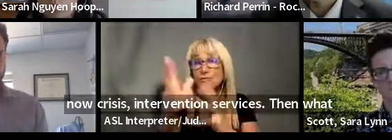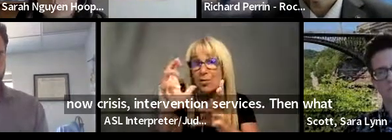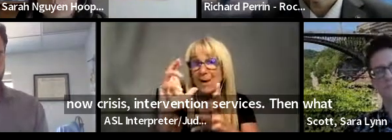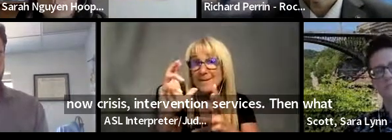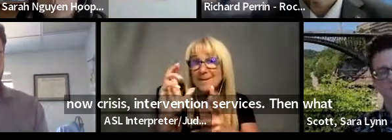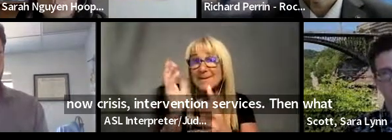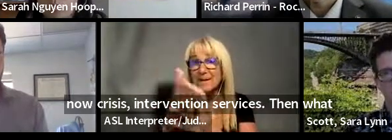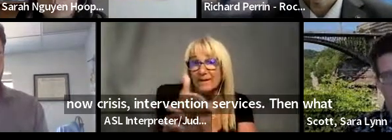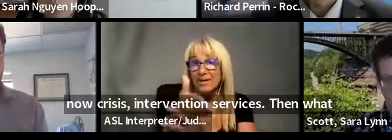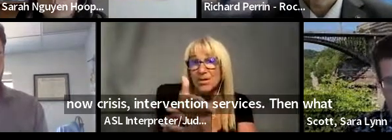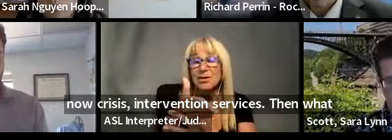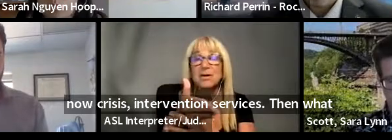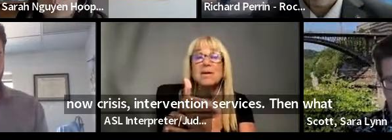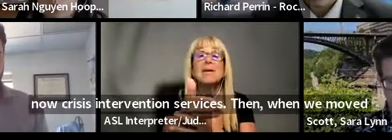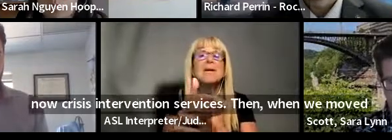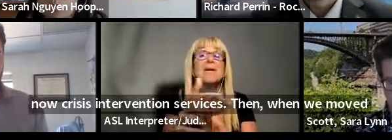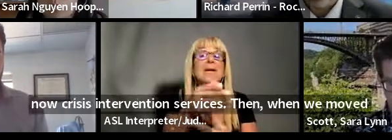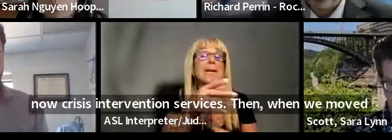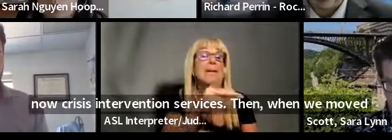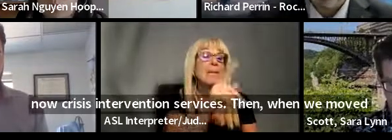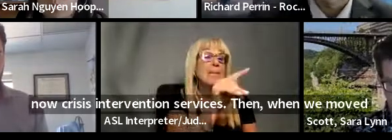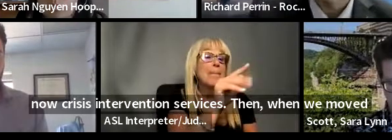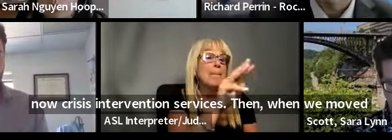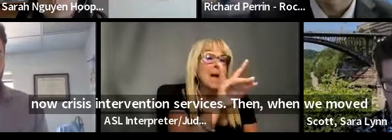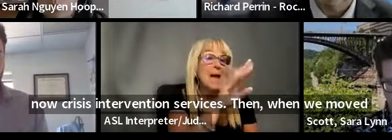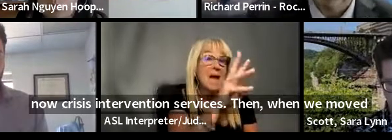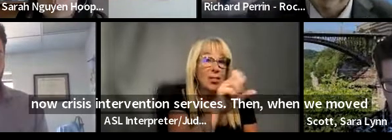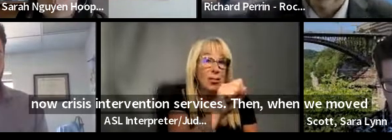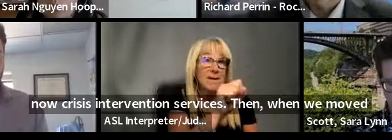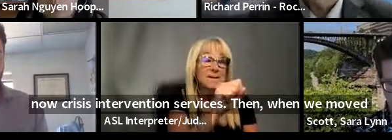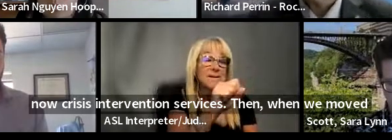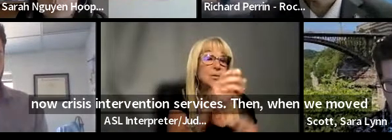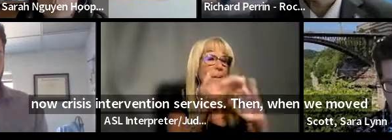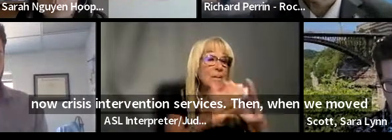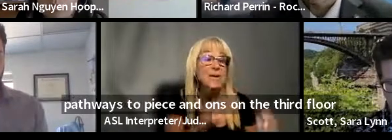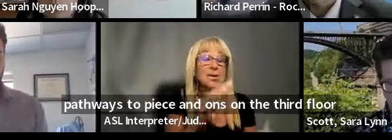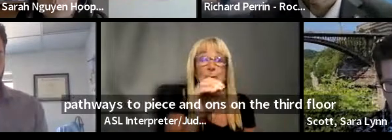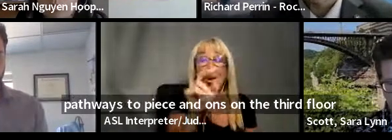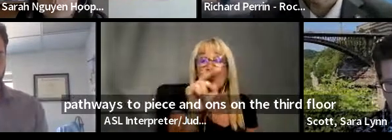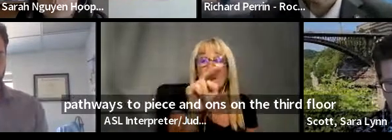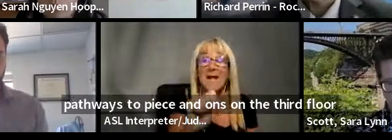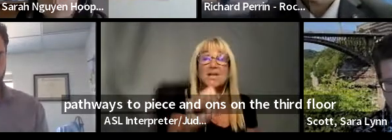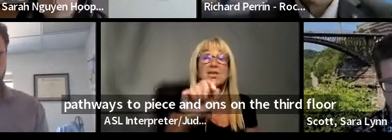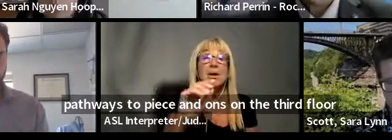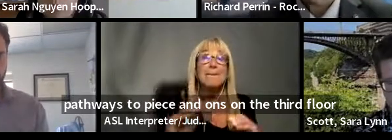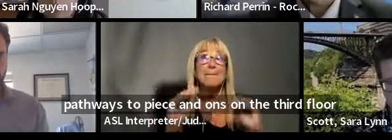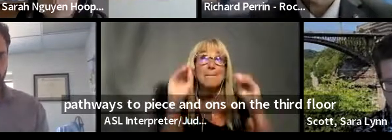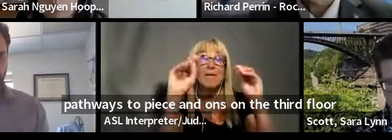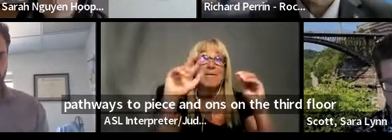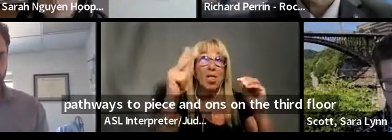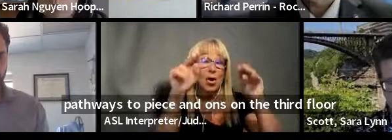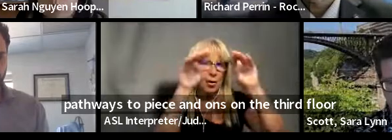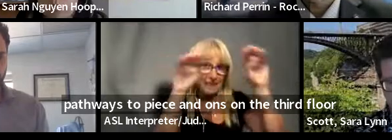moved Pathways to Peace and ONS on the 3rd floor, we did have to purchase